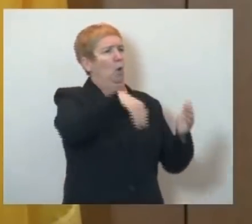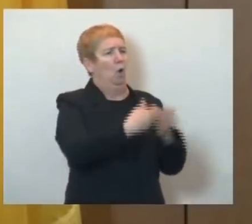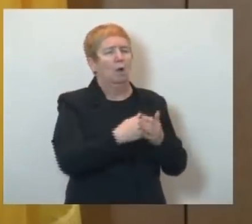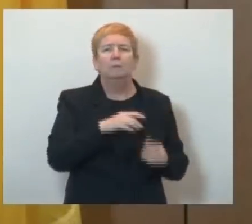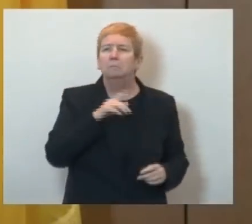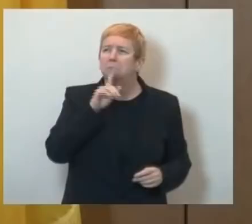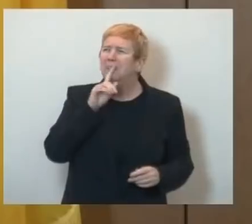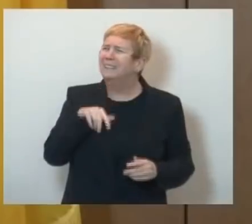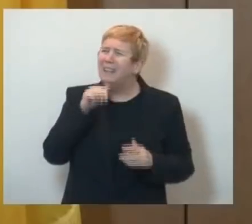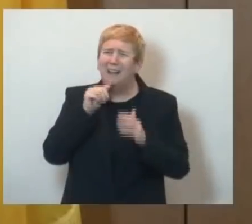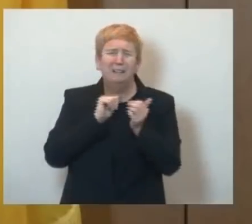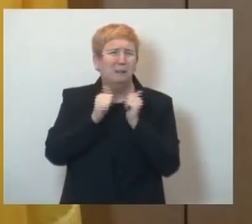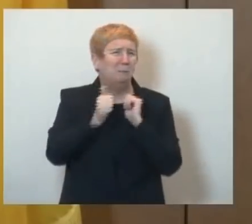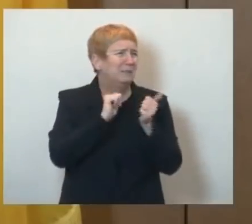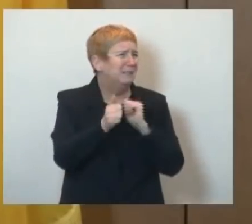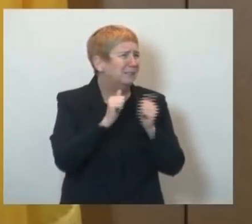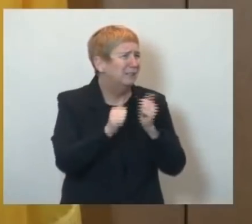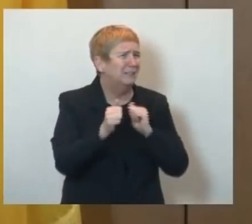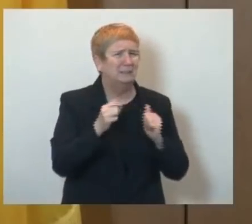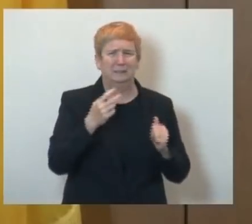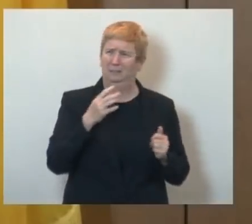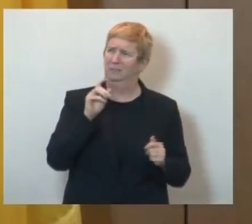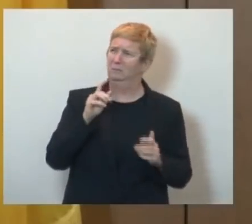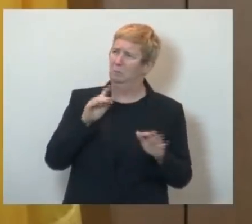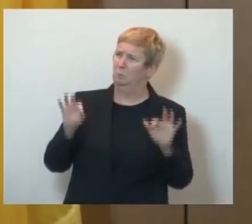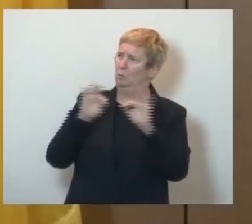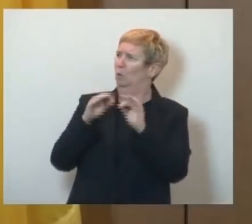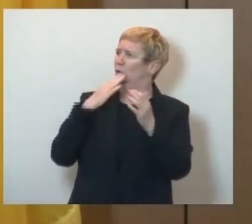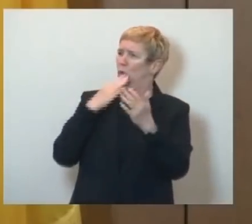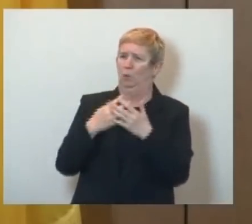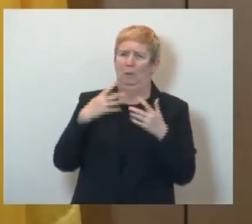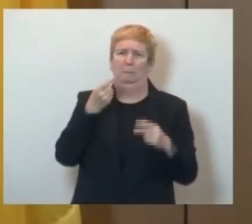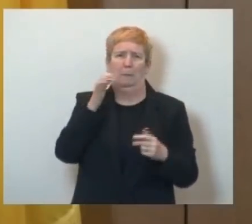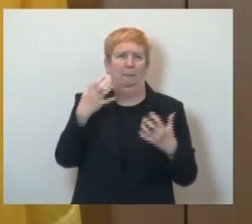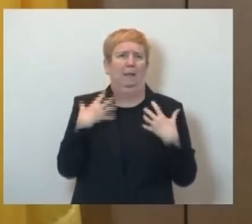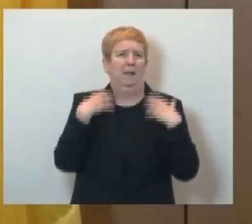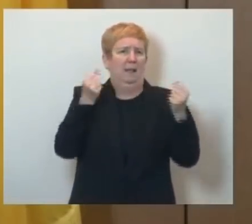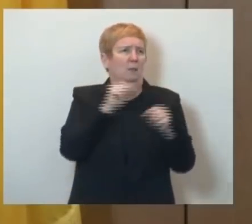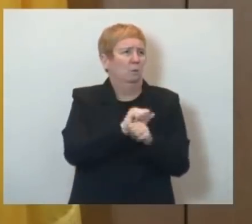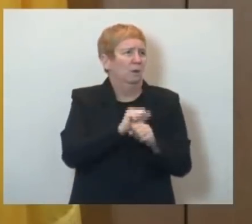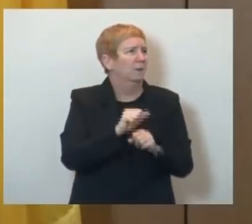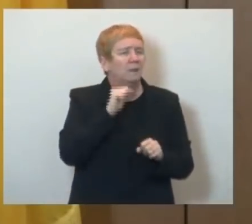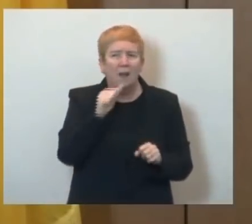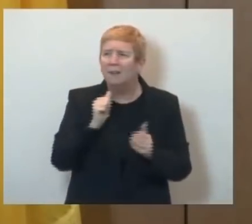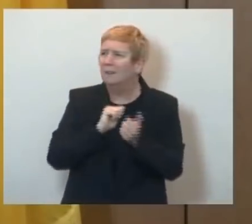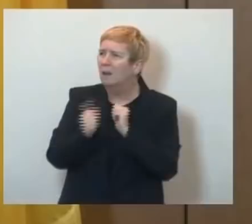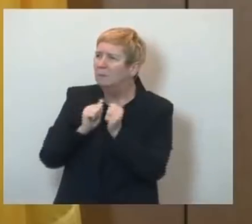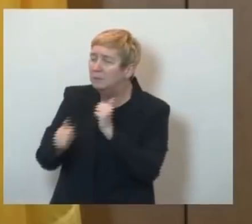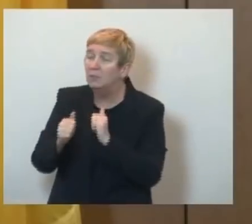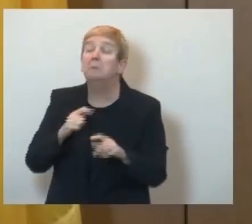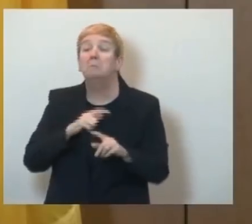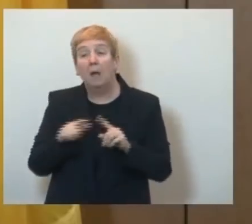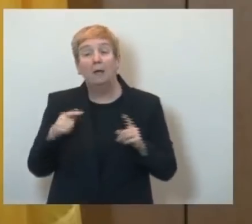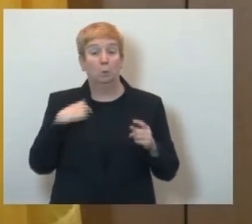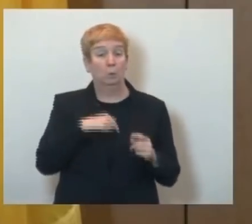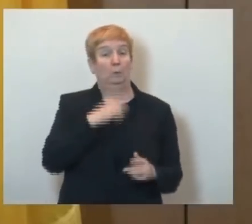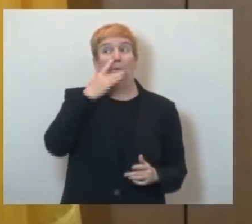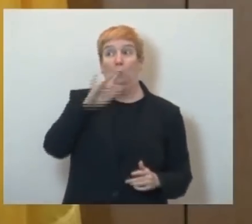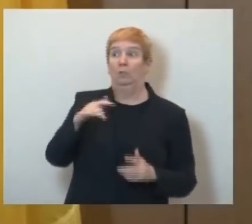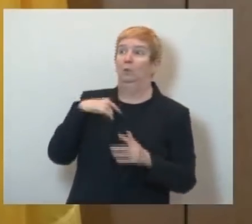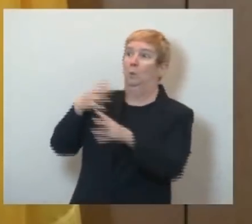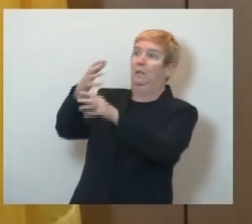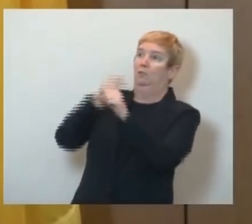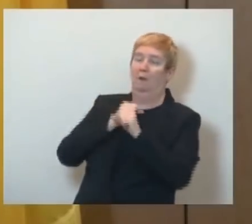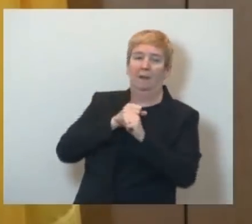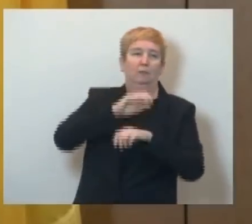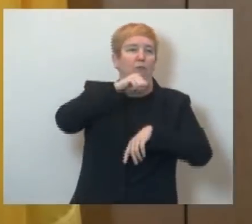be a competition to do good public health work and to save lives, but we were really fortunate. We got in it early. We